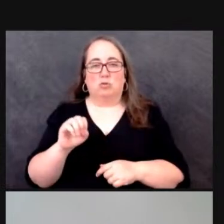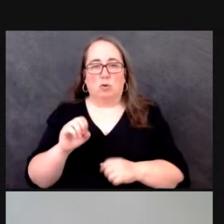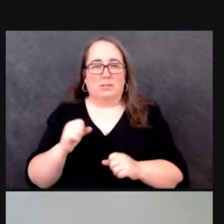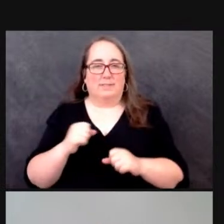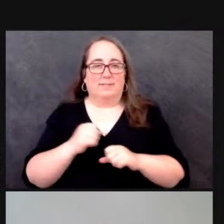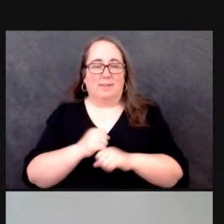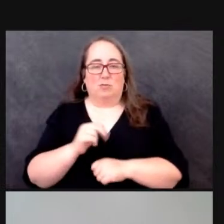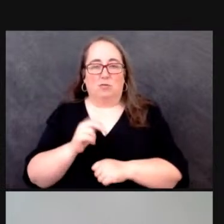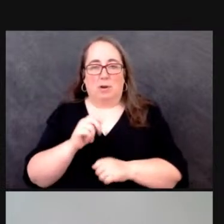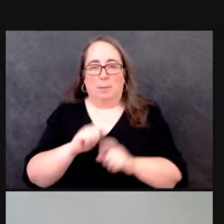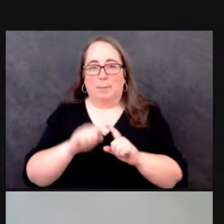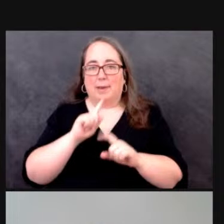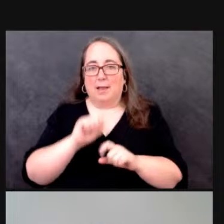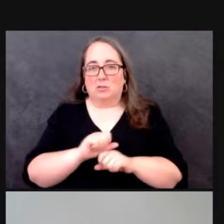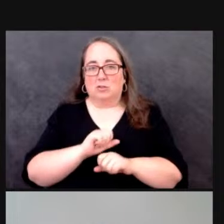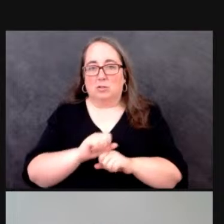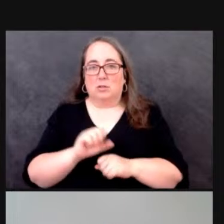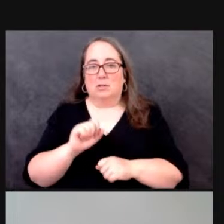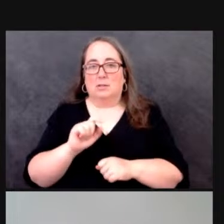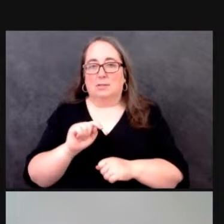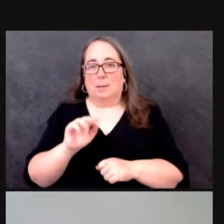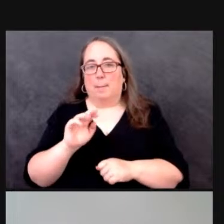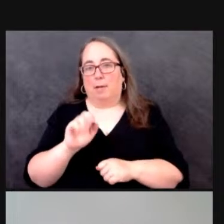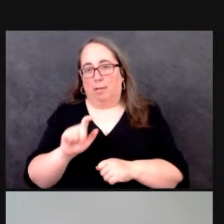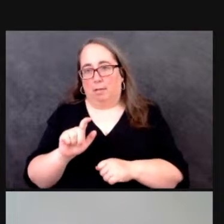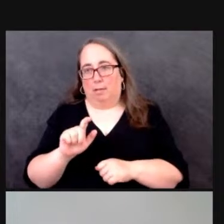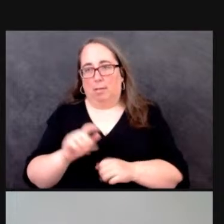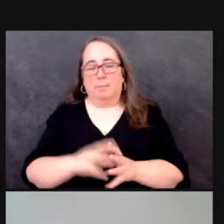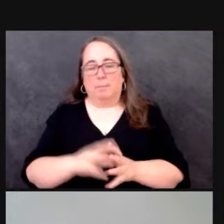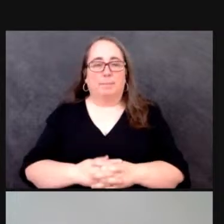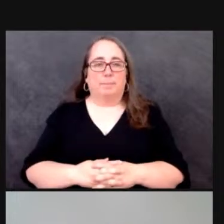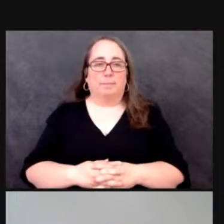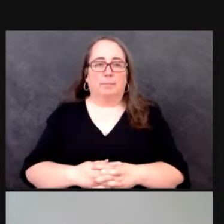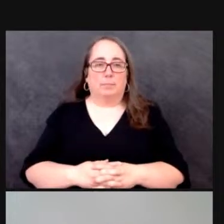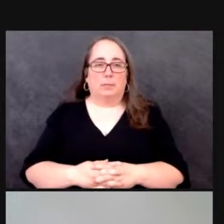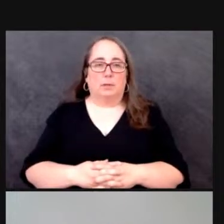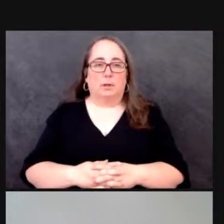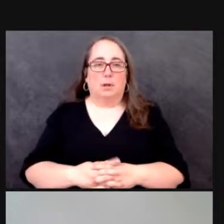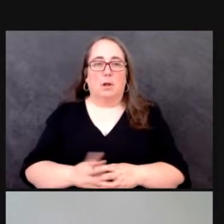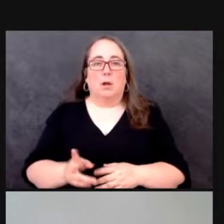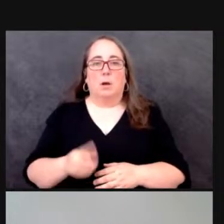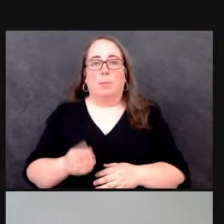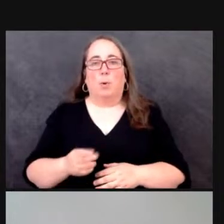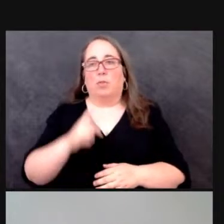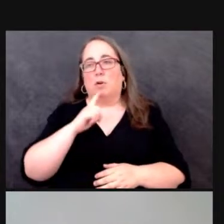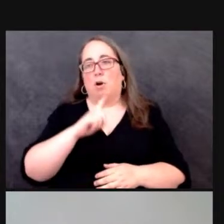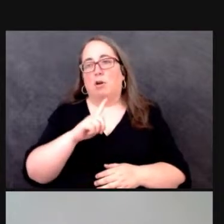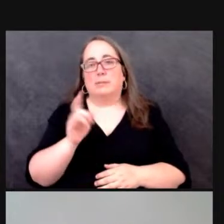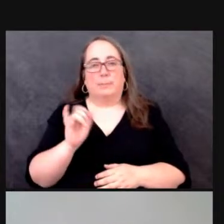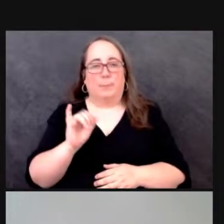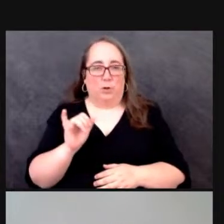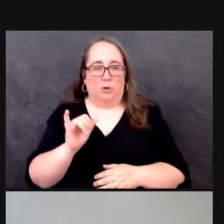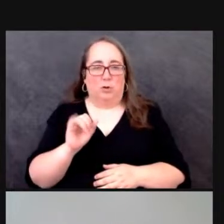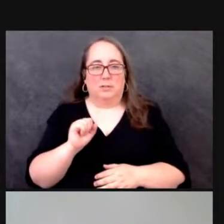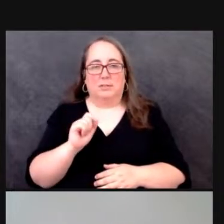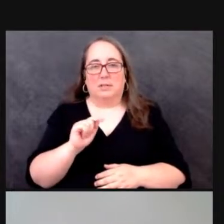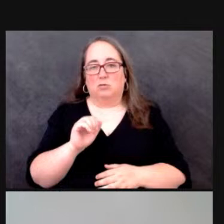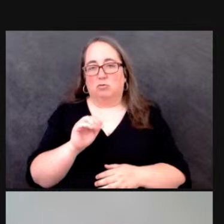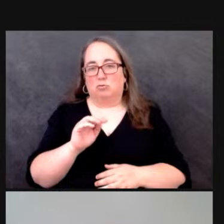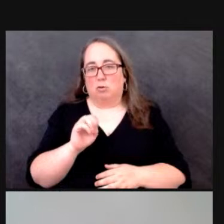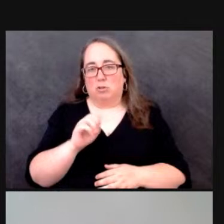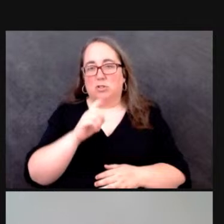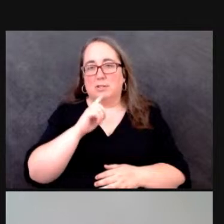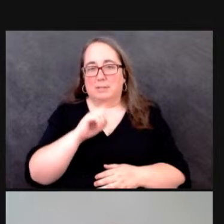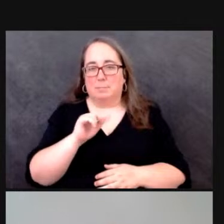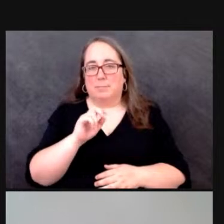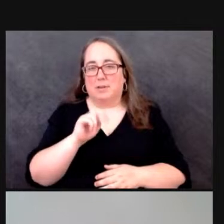but it actually depicts St. Michael. While both legends are similar, St. George is the patron